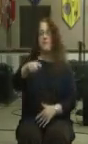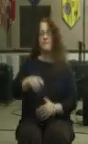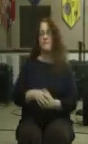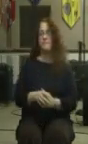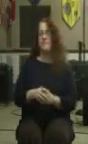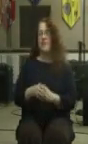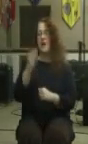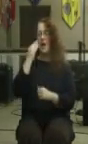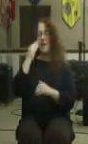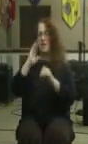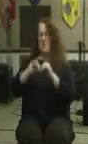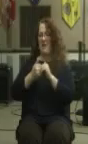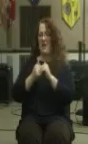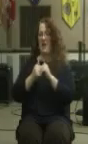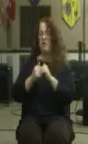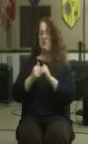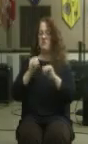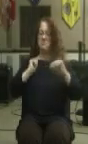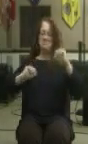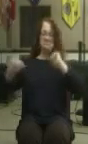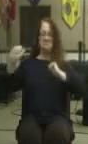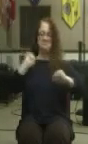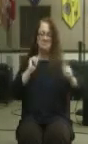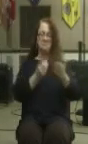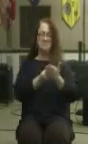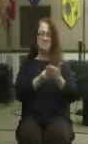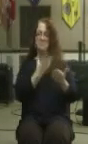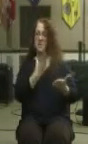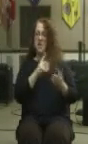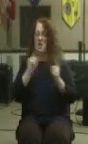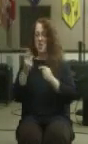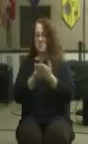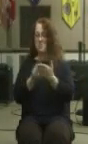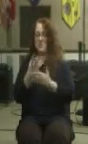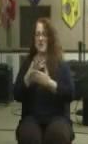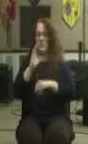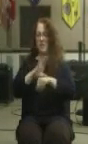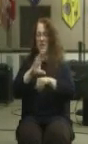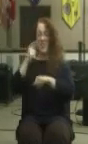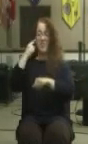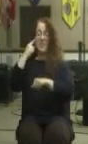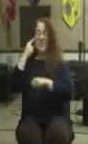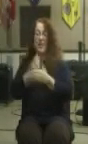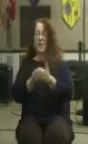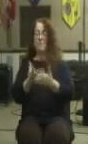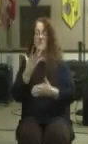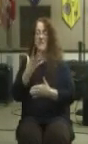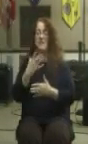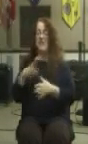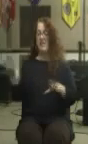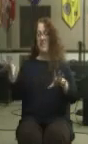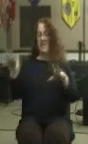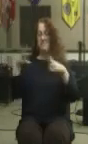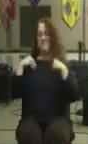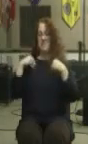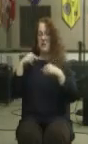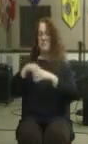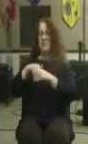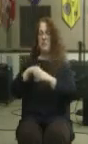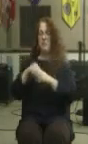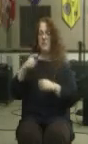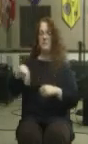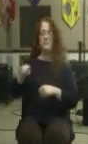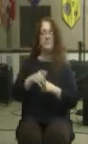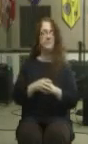you. Yeah, I know how to act rich. Believe me, I can go to the rich churches and they'll think I'm rich and